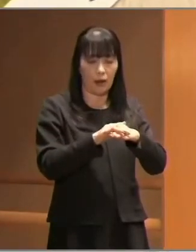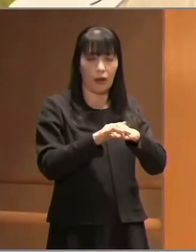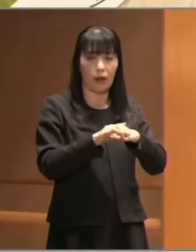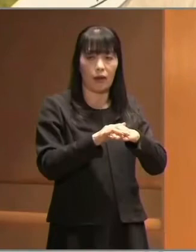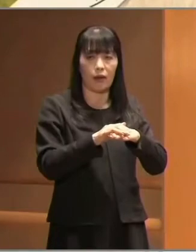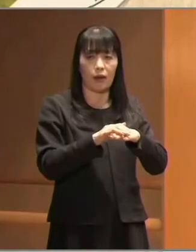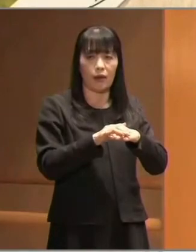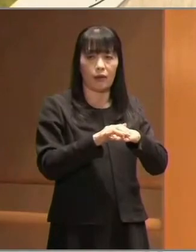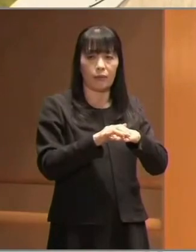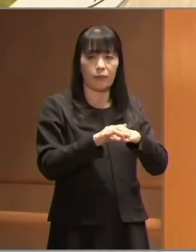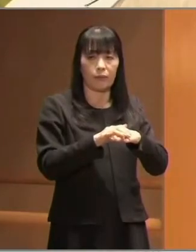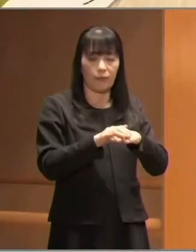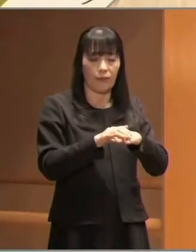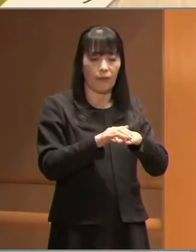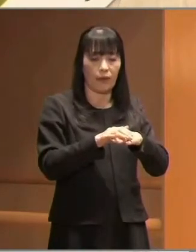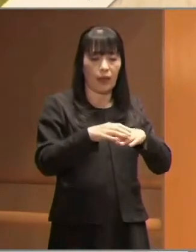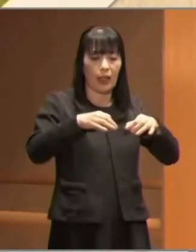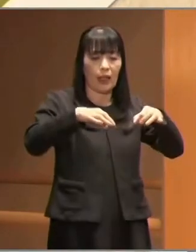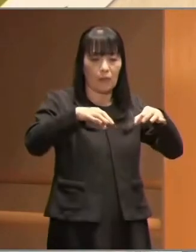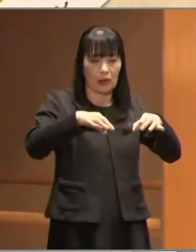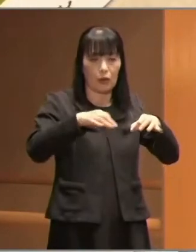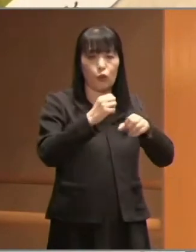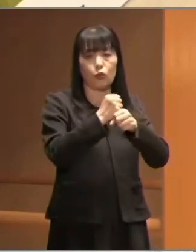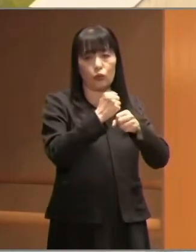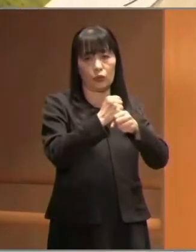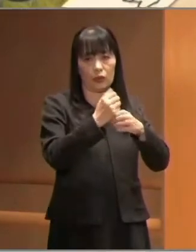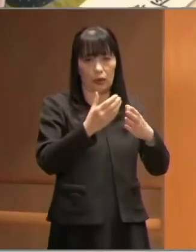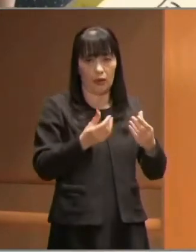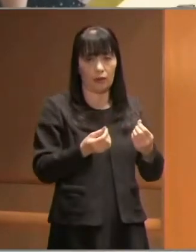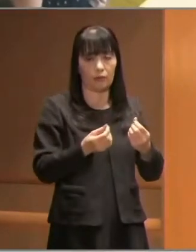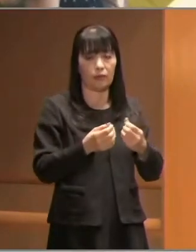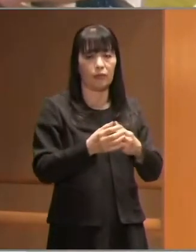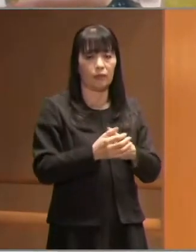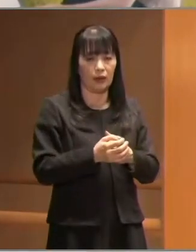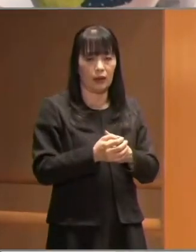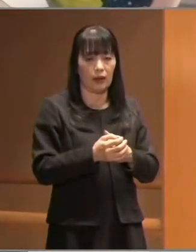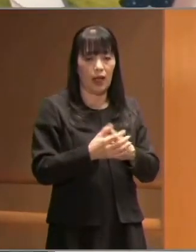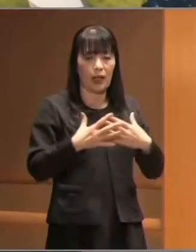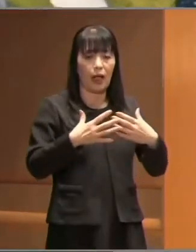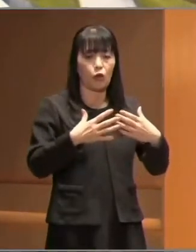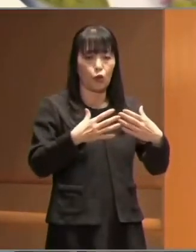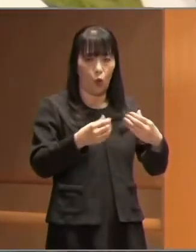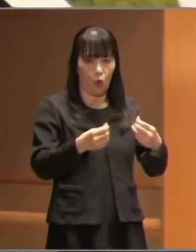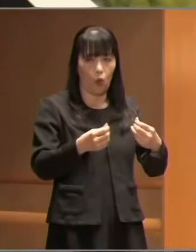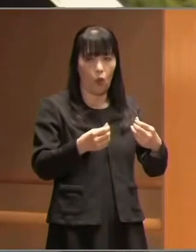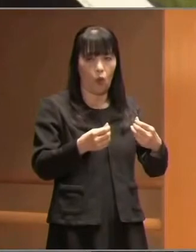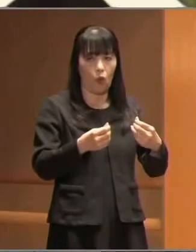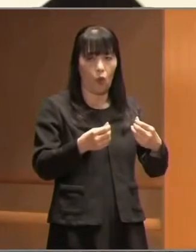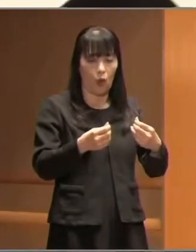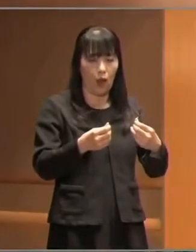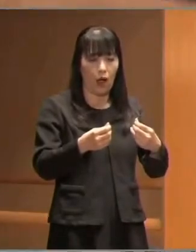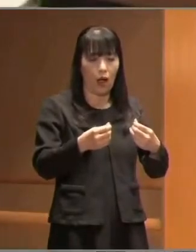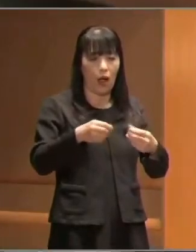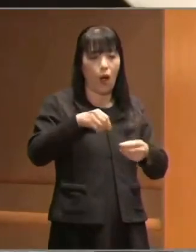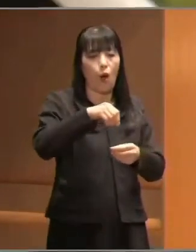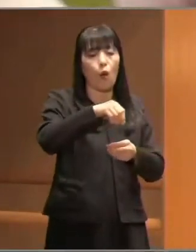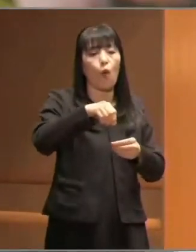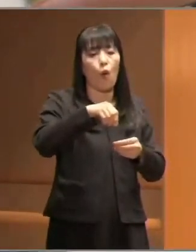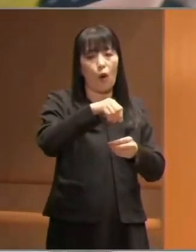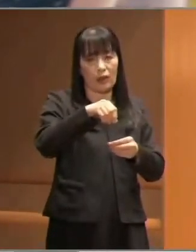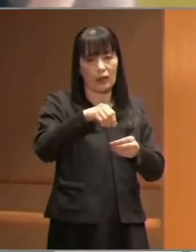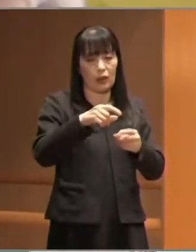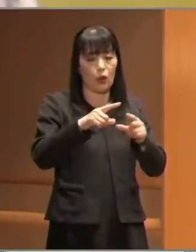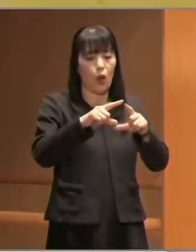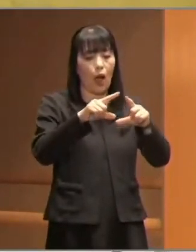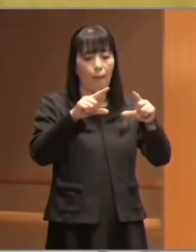And on the drum can, in the drum, we boiled water and we